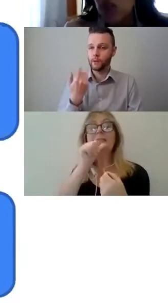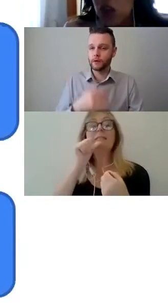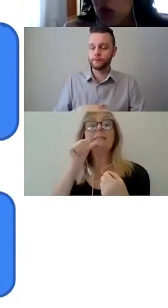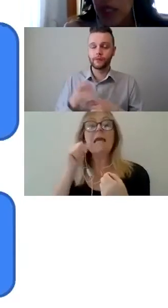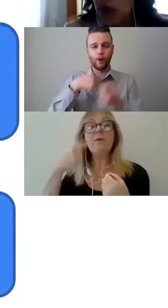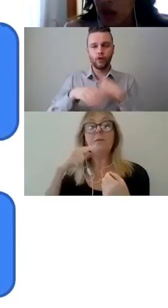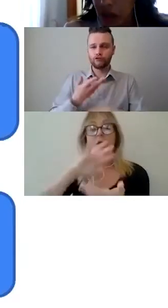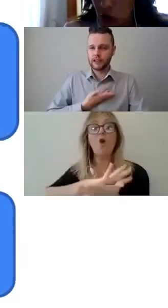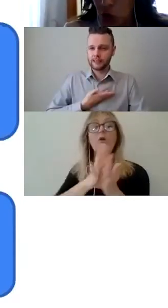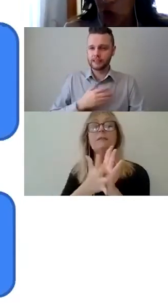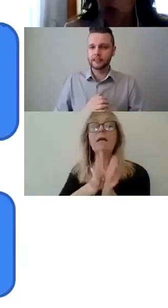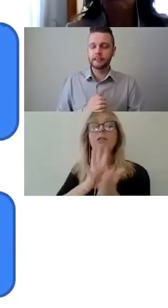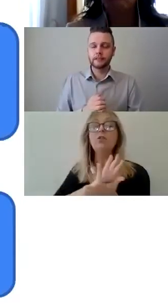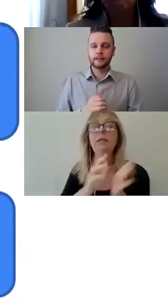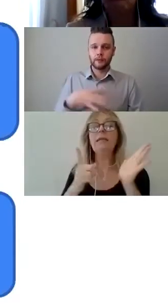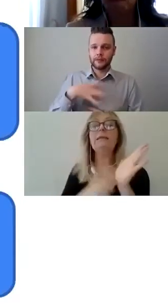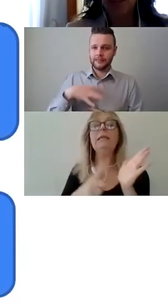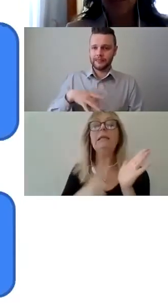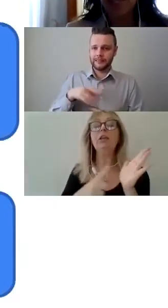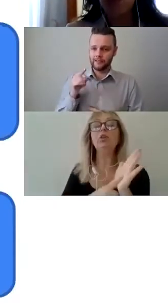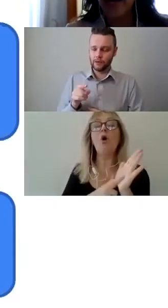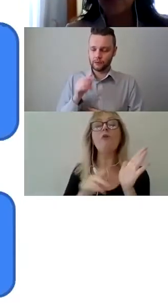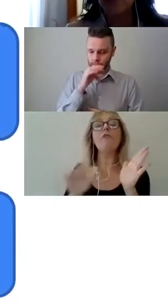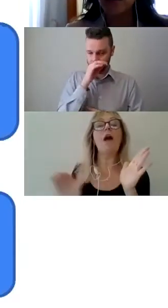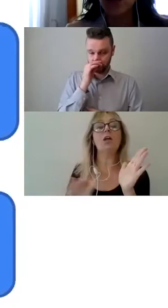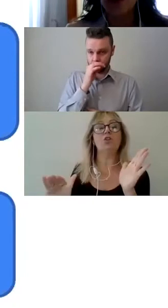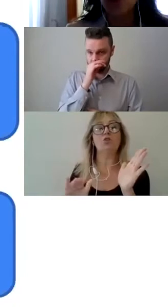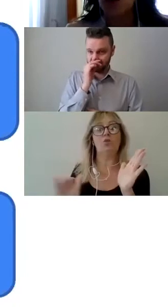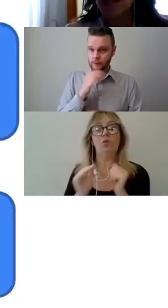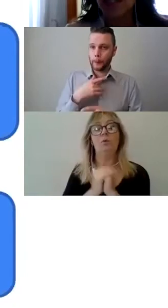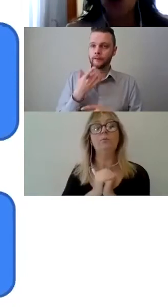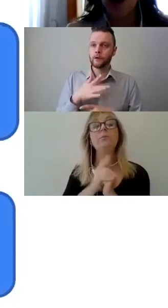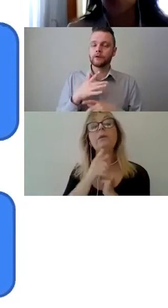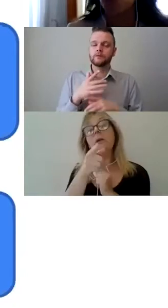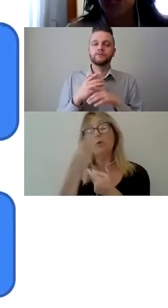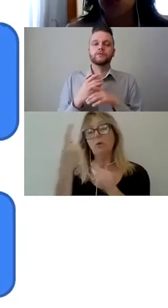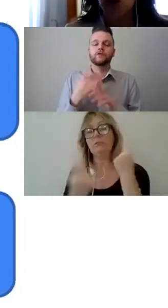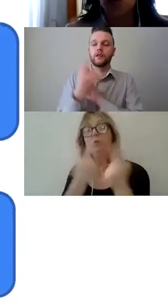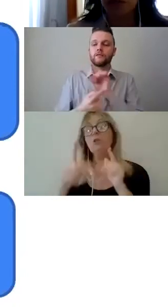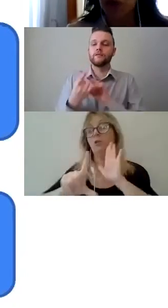rights required by the Convention on the Right of the Children,